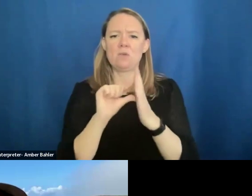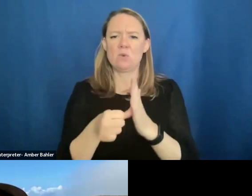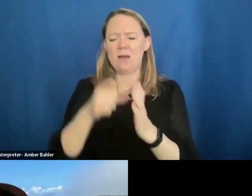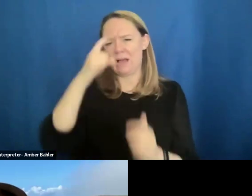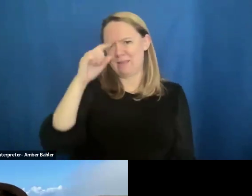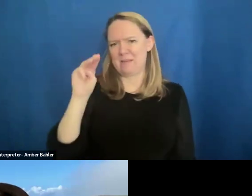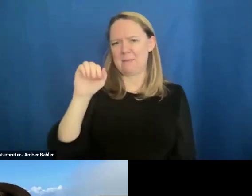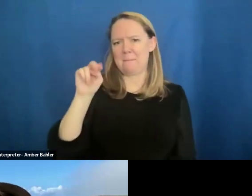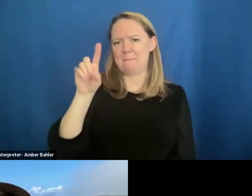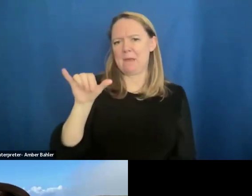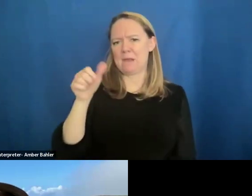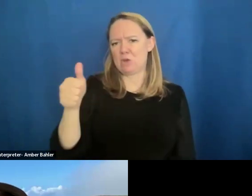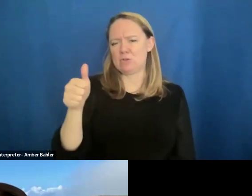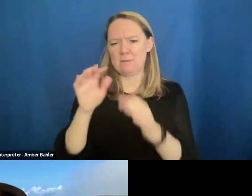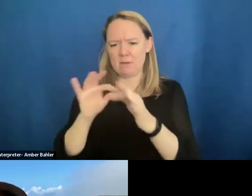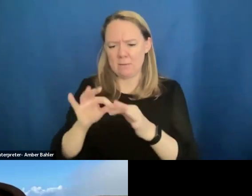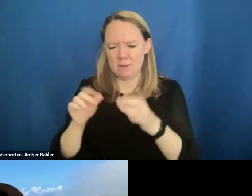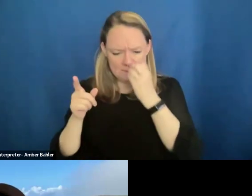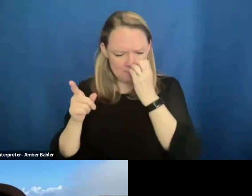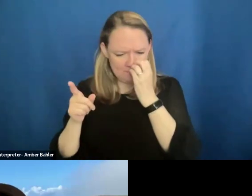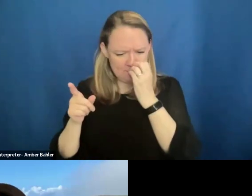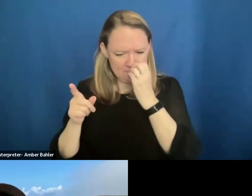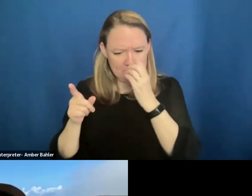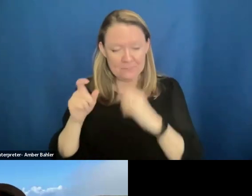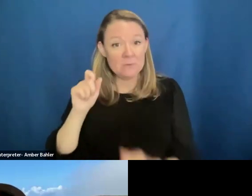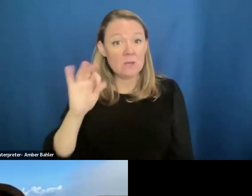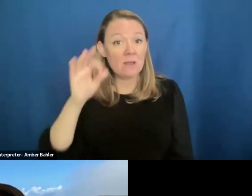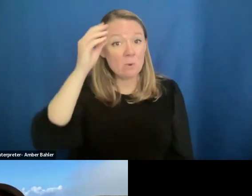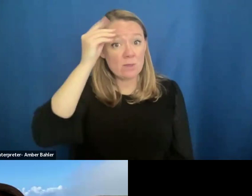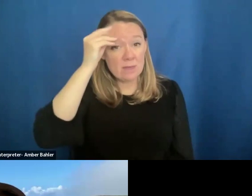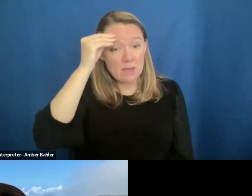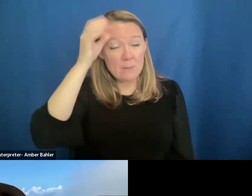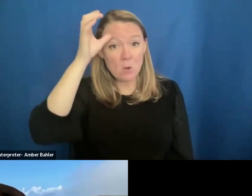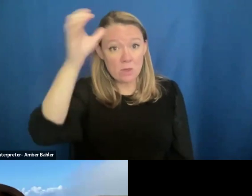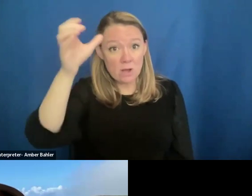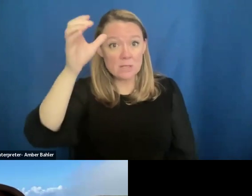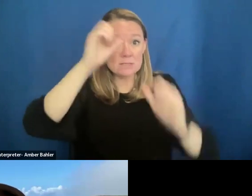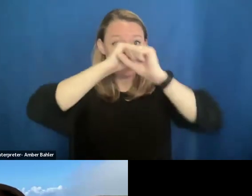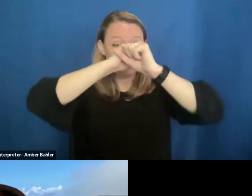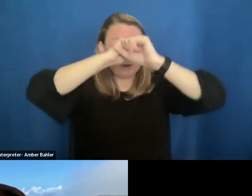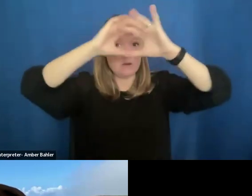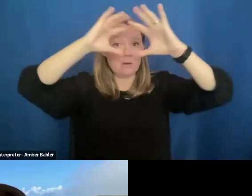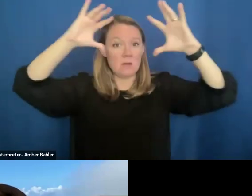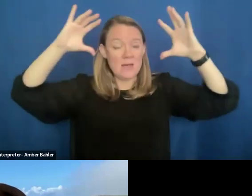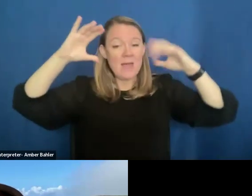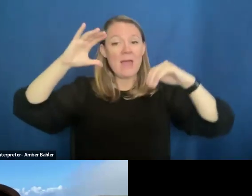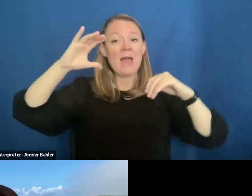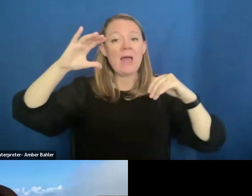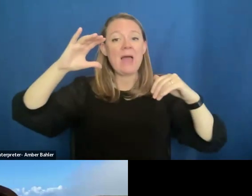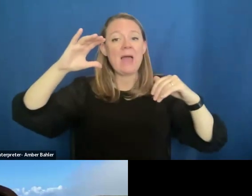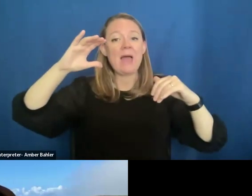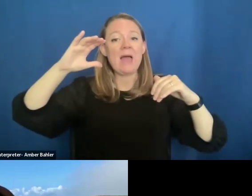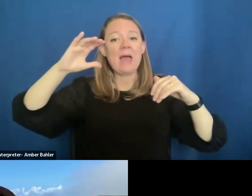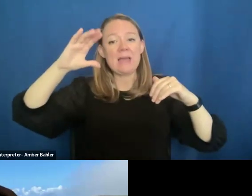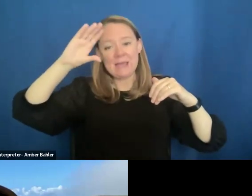said it, was this idea that, you know, as we think about this conceptually, we think about this as health and not mental health,